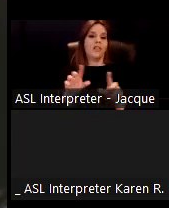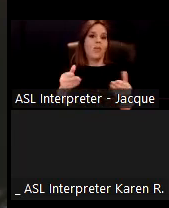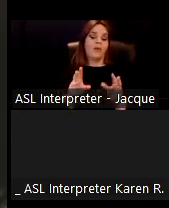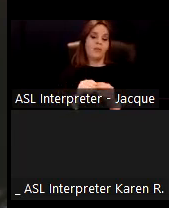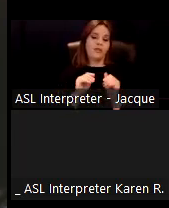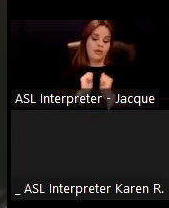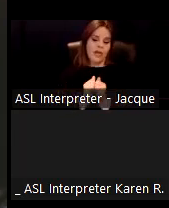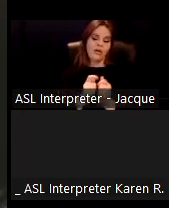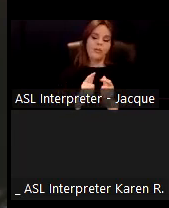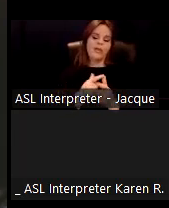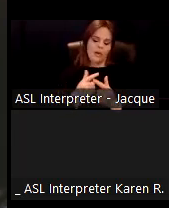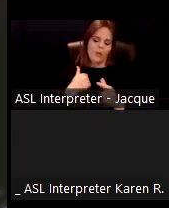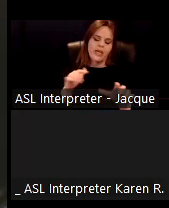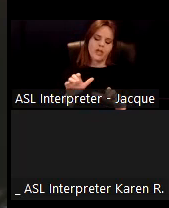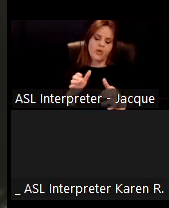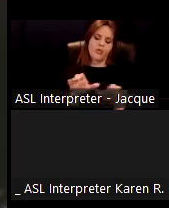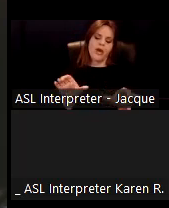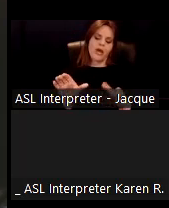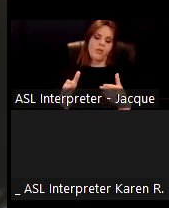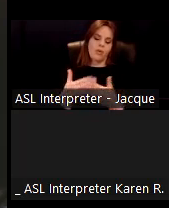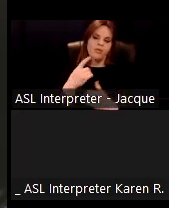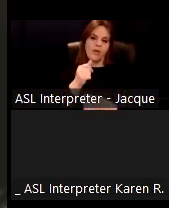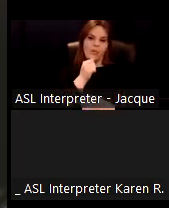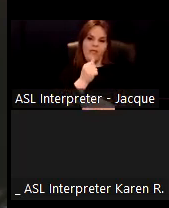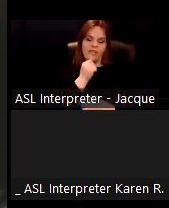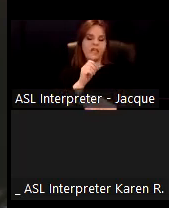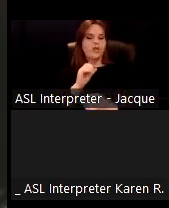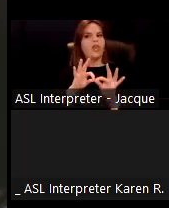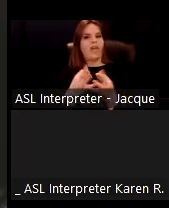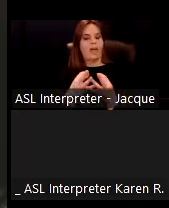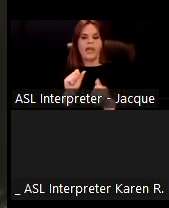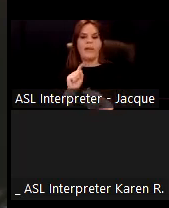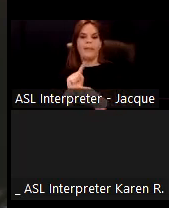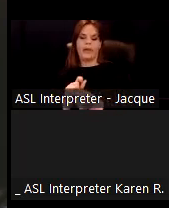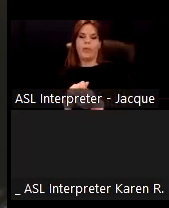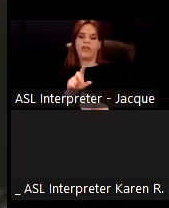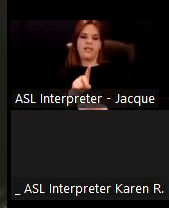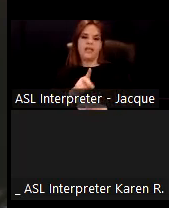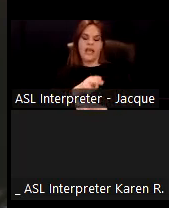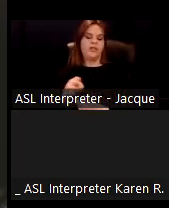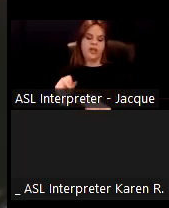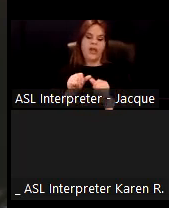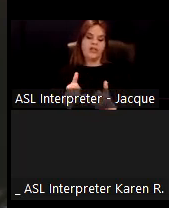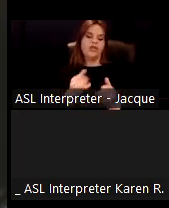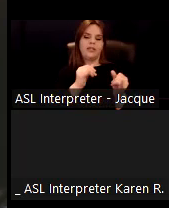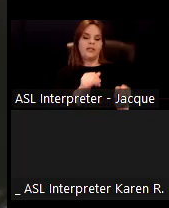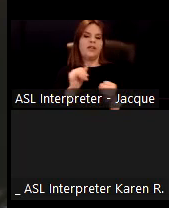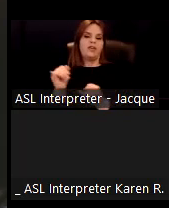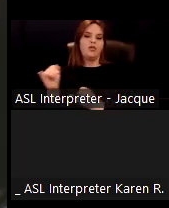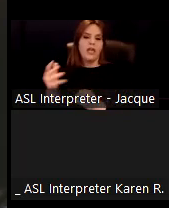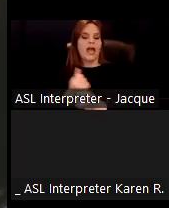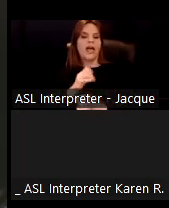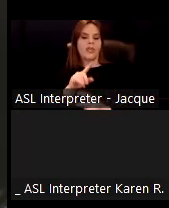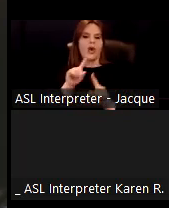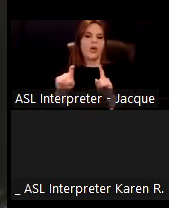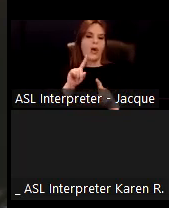do breakout rooms for privacy so that the family can meet with the DHH agencies individually and get their questions